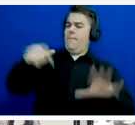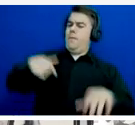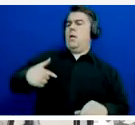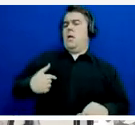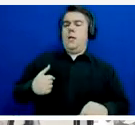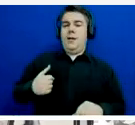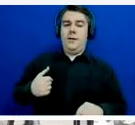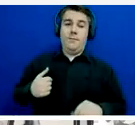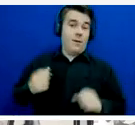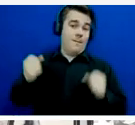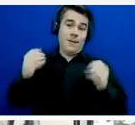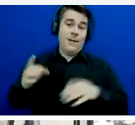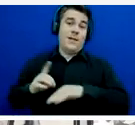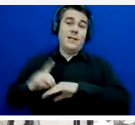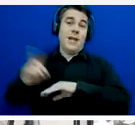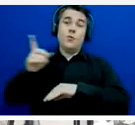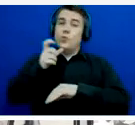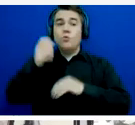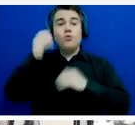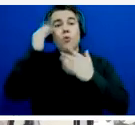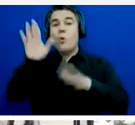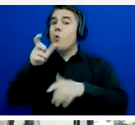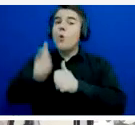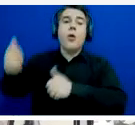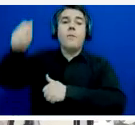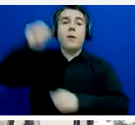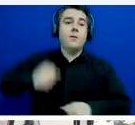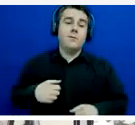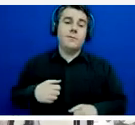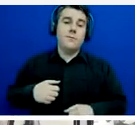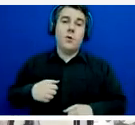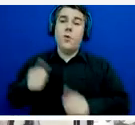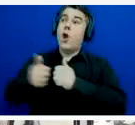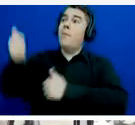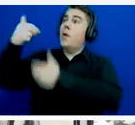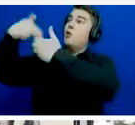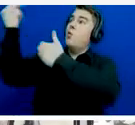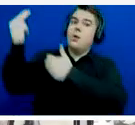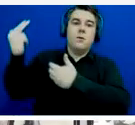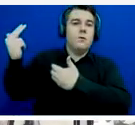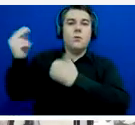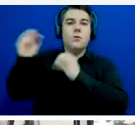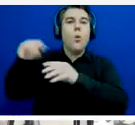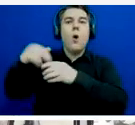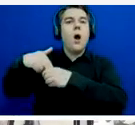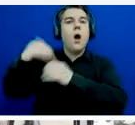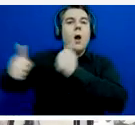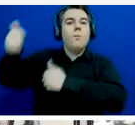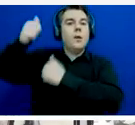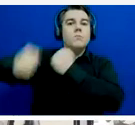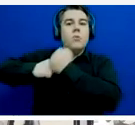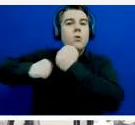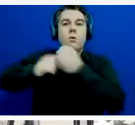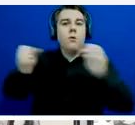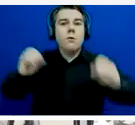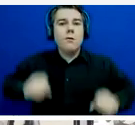of diamonds who don't even know their upline, or their upline quit. They have had no upline support. In